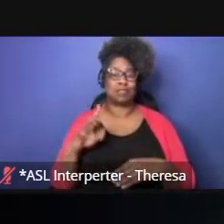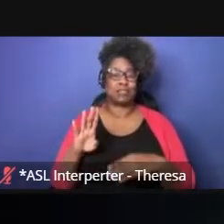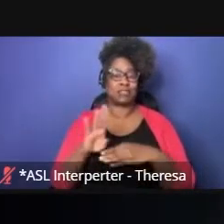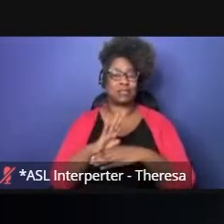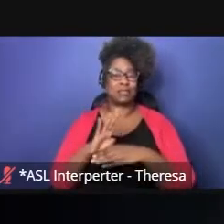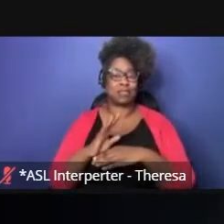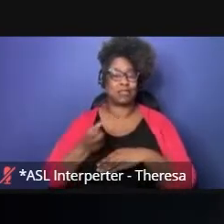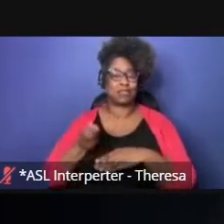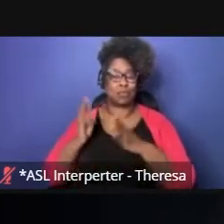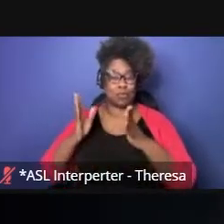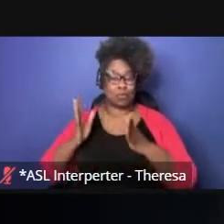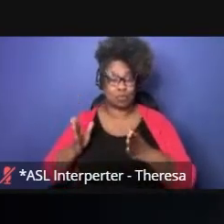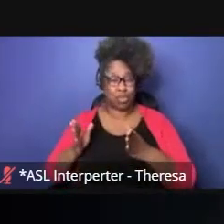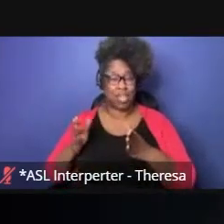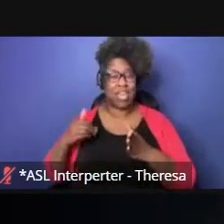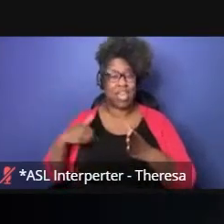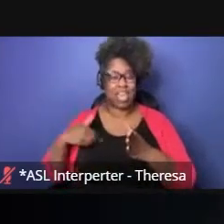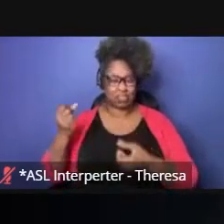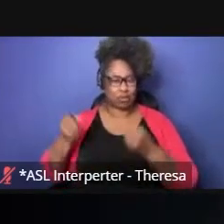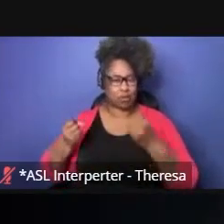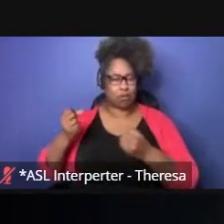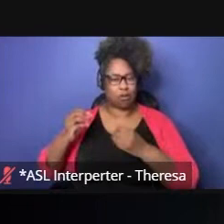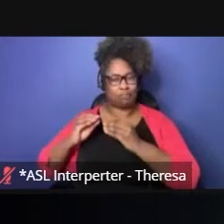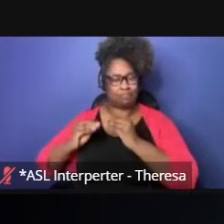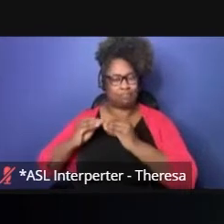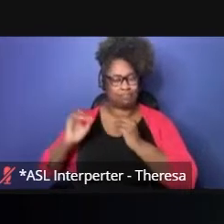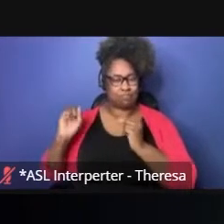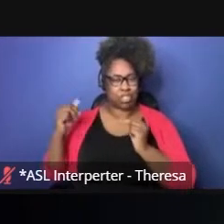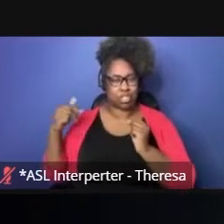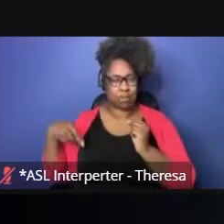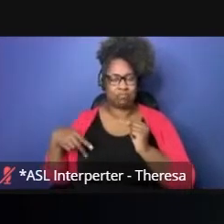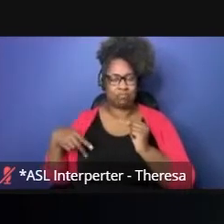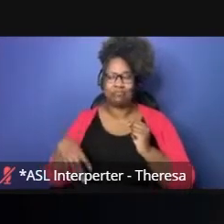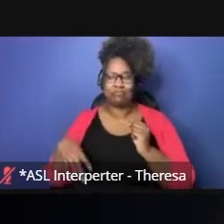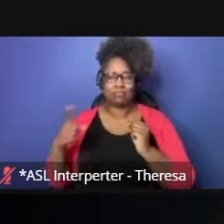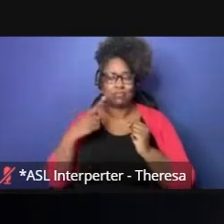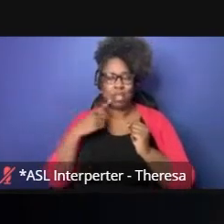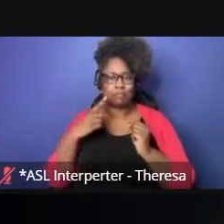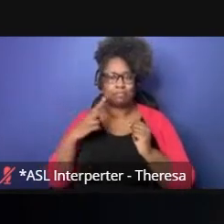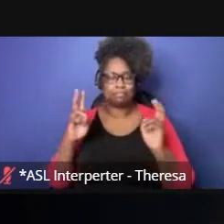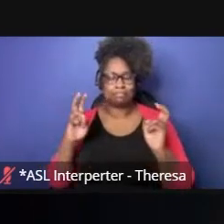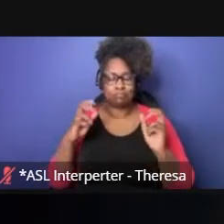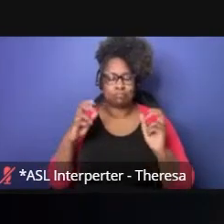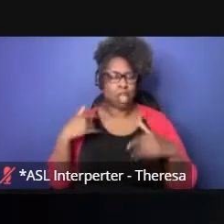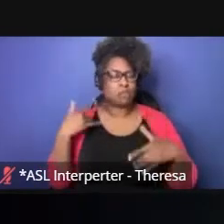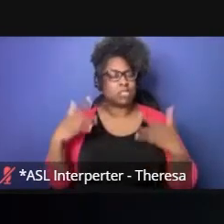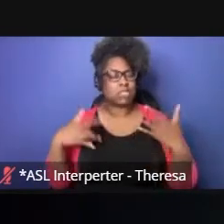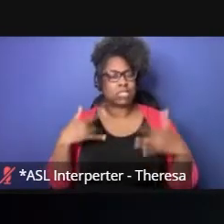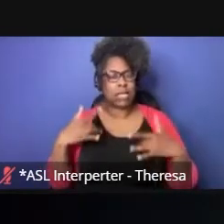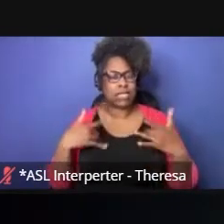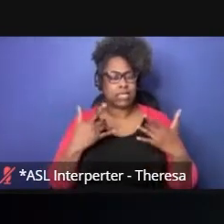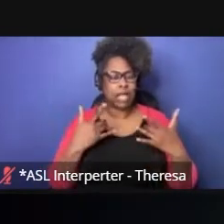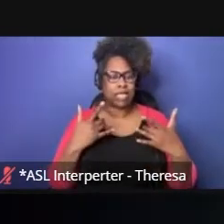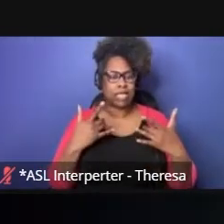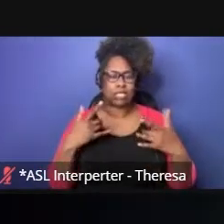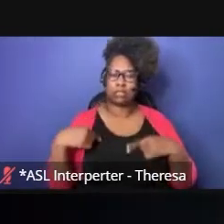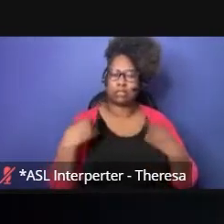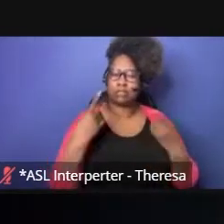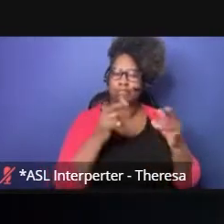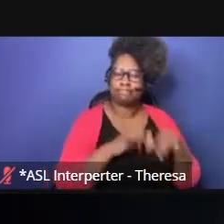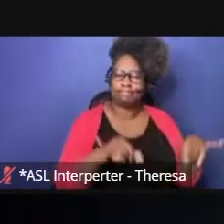his own body shop. And his statement was, I'm excited about moving away from a traditional testing and moving towards a